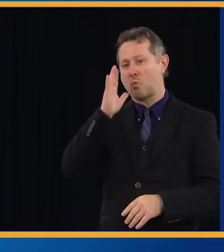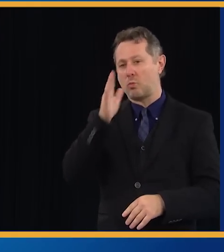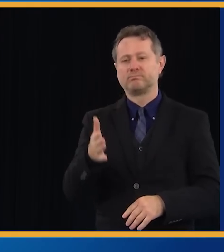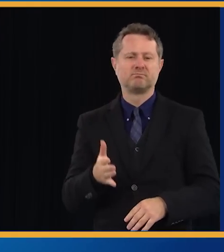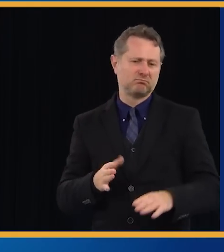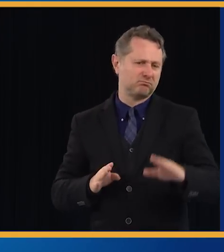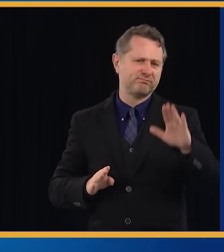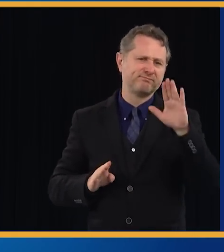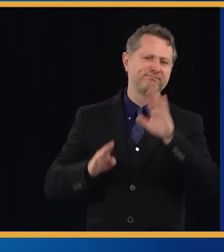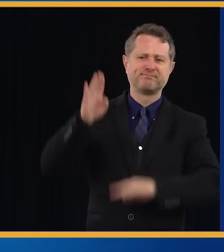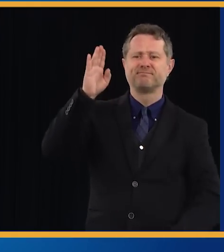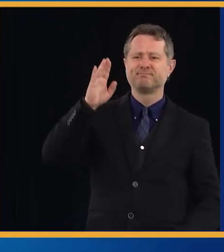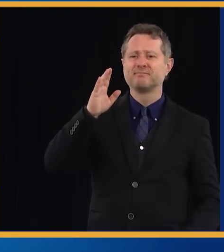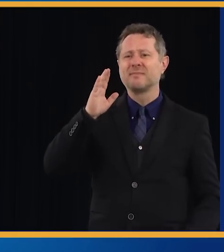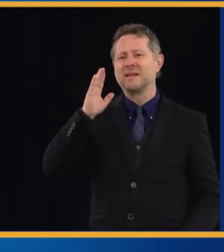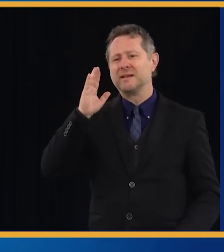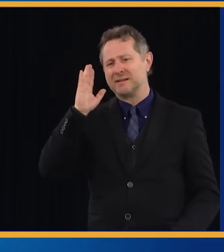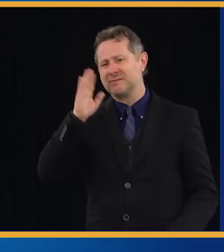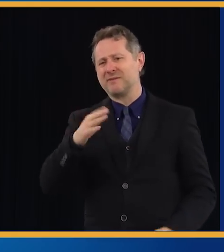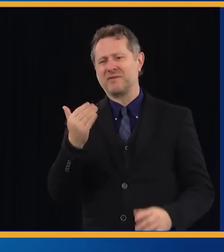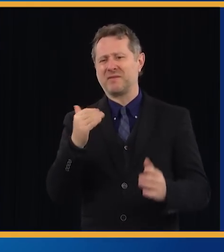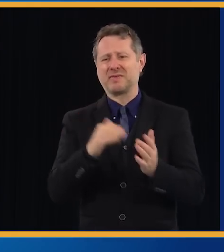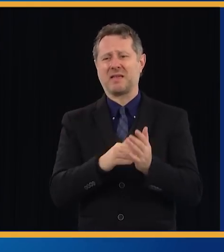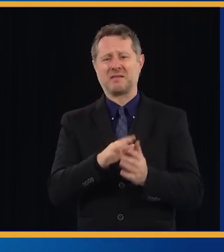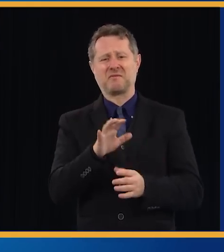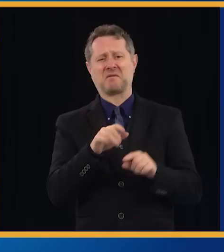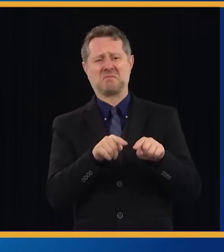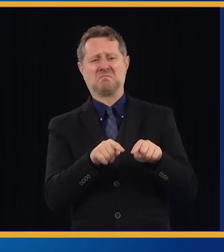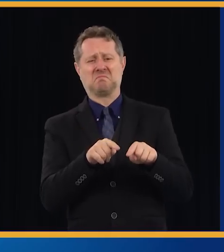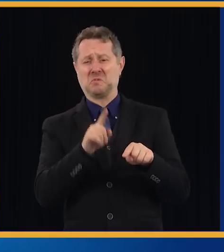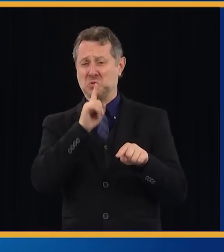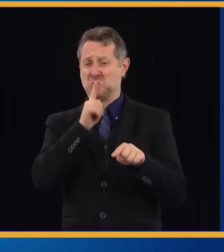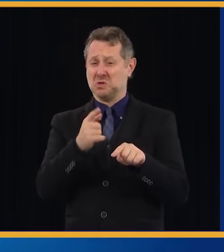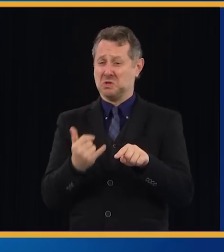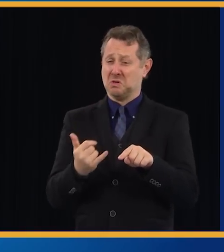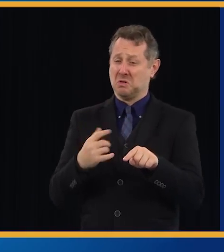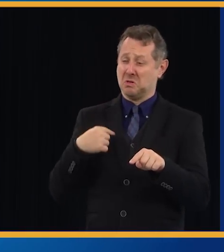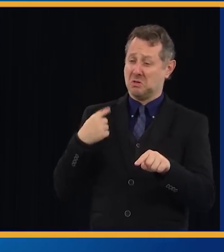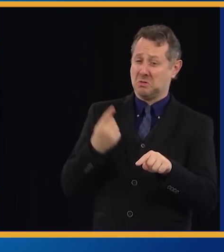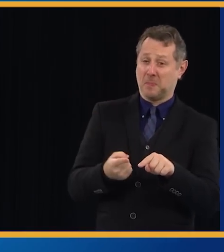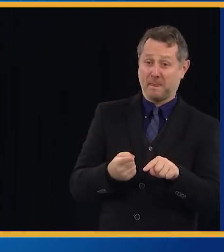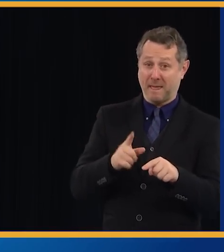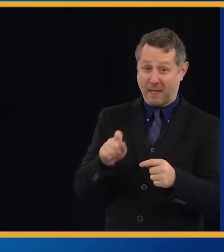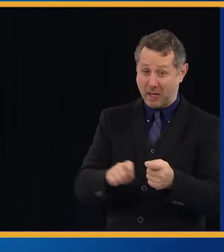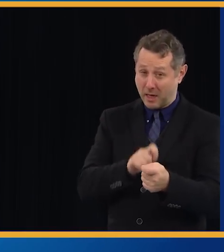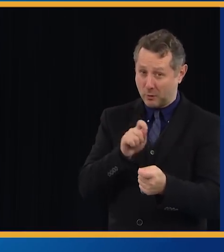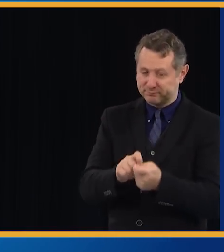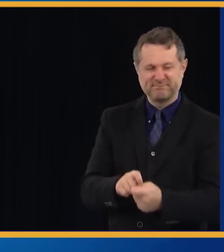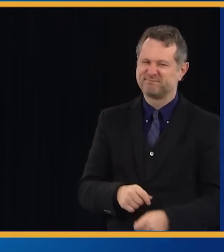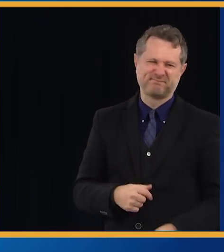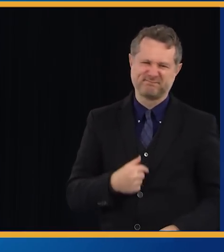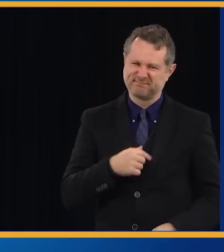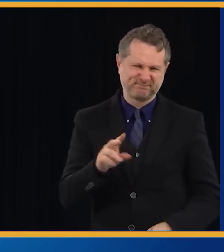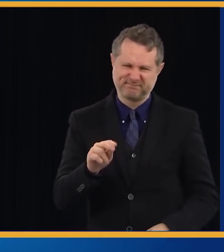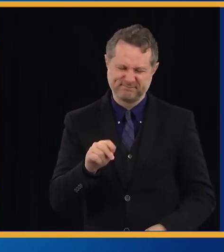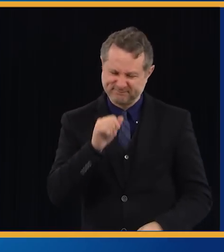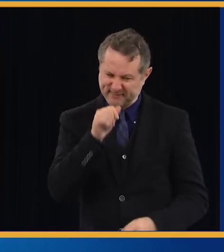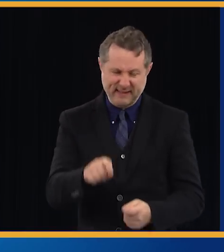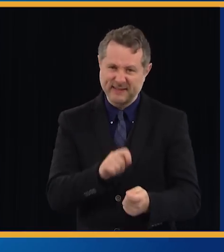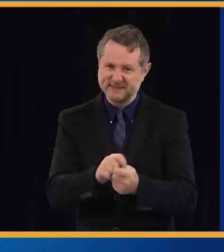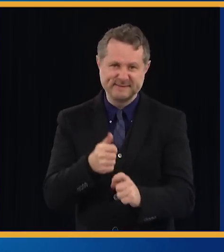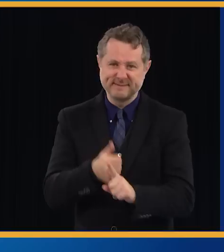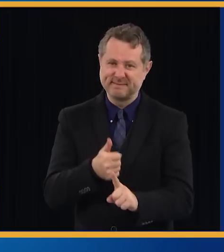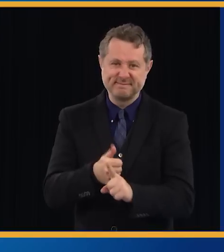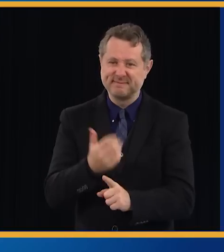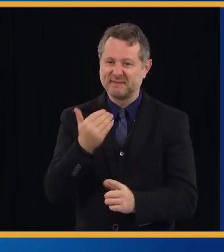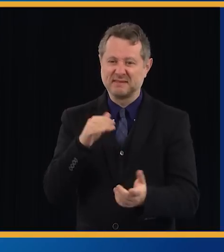that 15,500 is not an accurate total number of deaths, in my